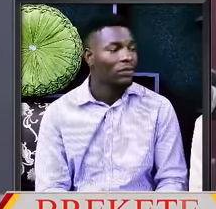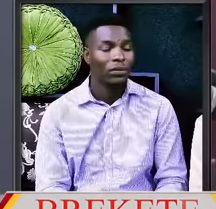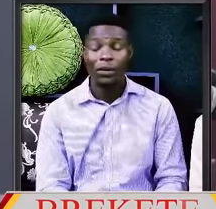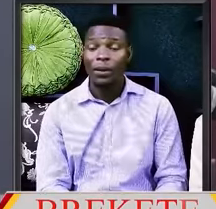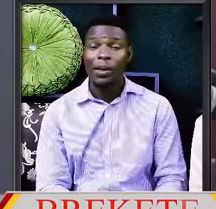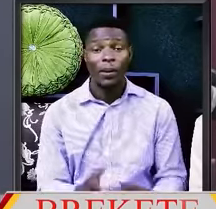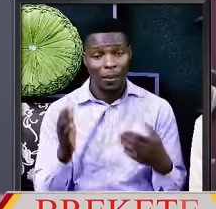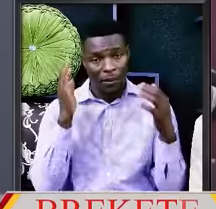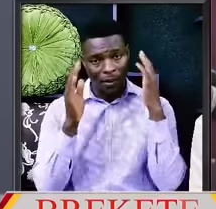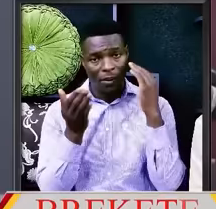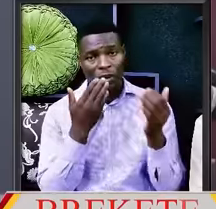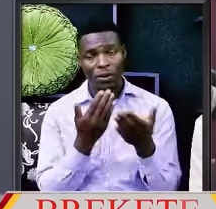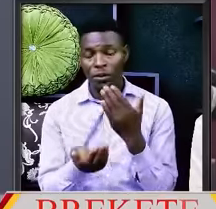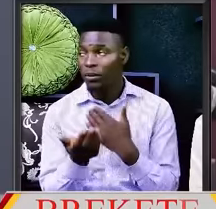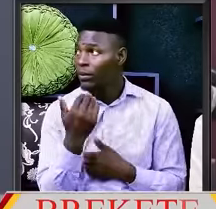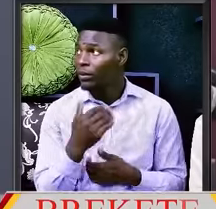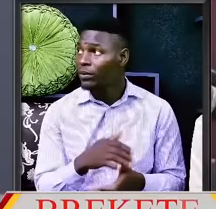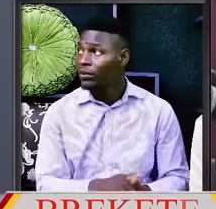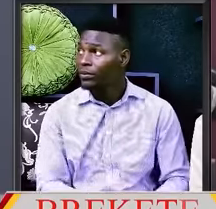Good morning.